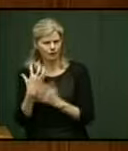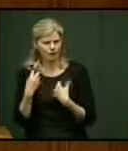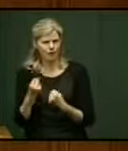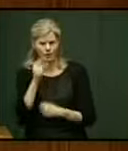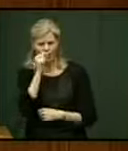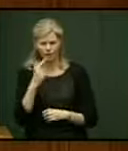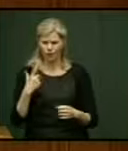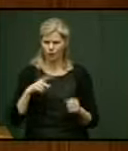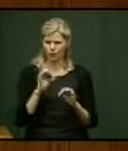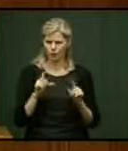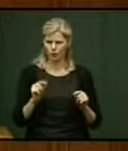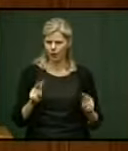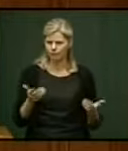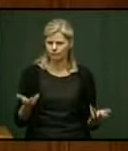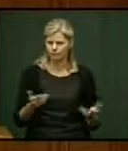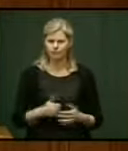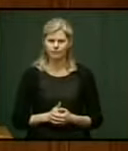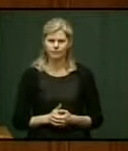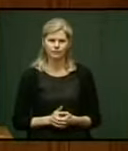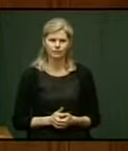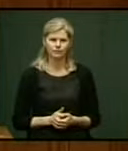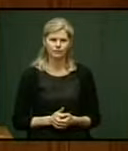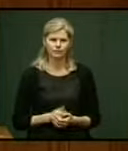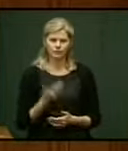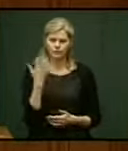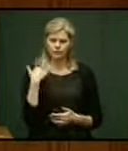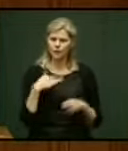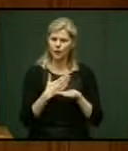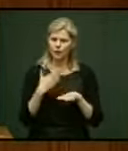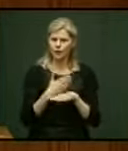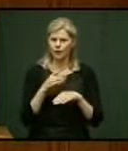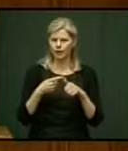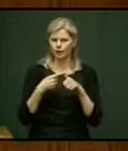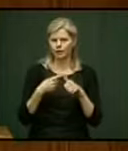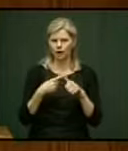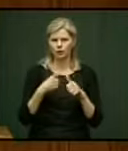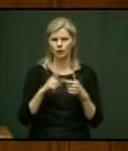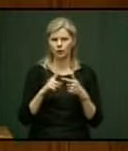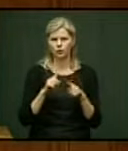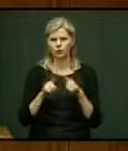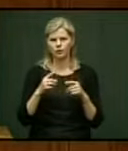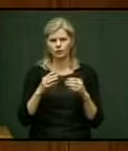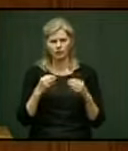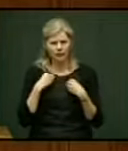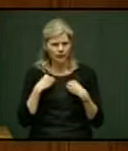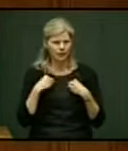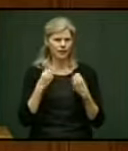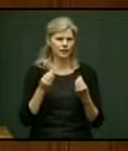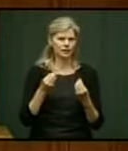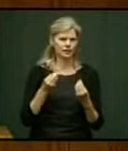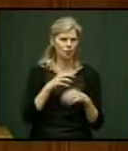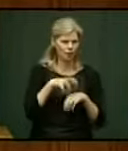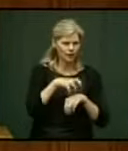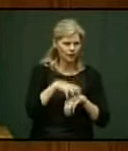Mr. Speaker, it was working as a consultant with district and regional councils, government agencies, and private developers that I realized there are no